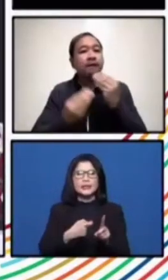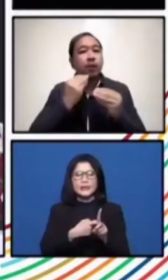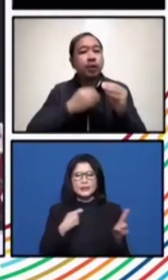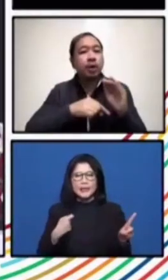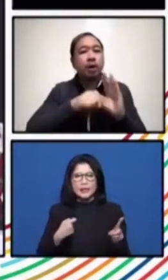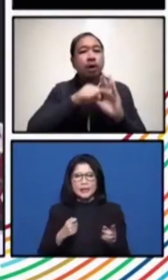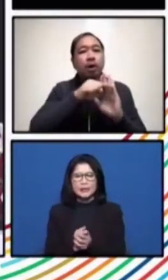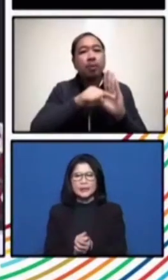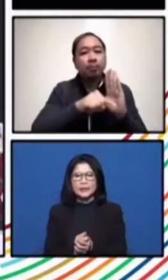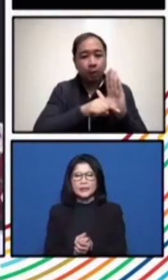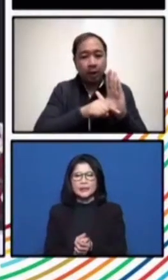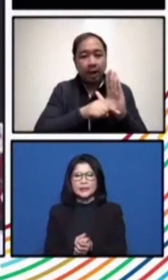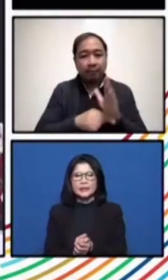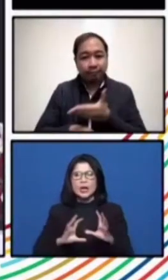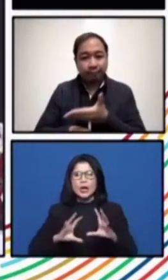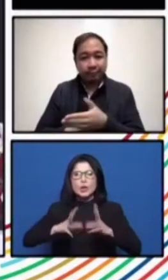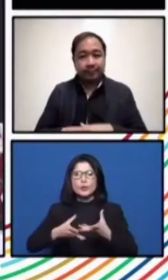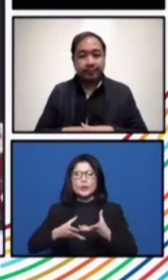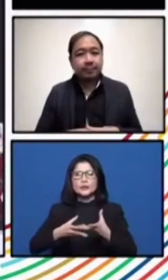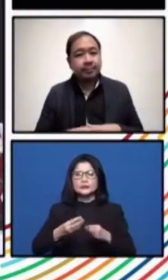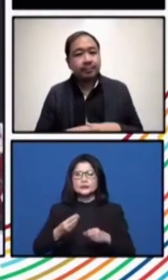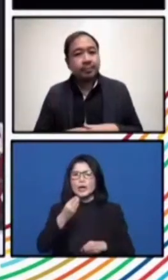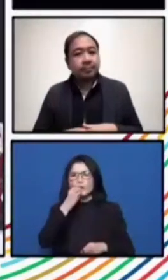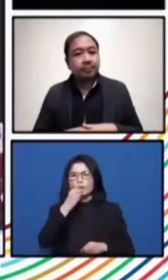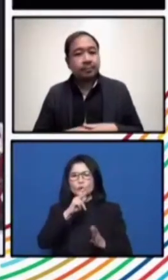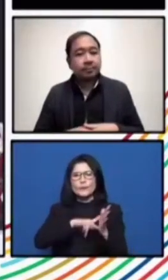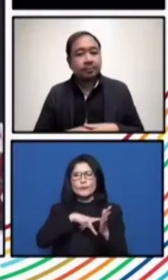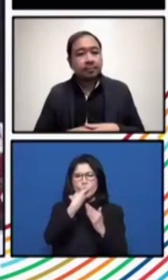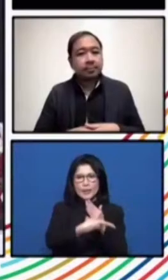padmanabham thank you Chad